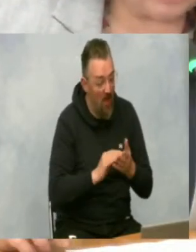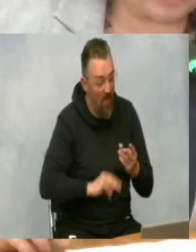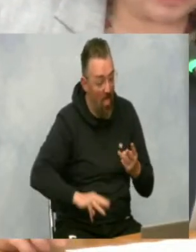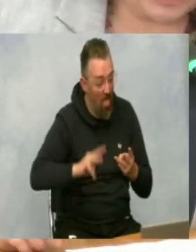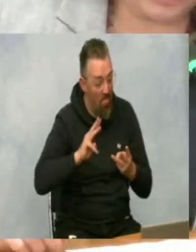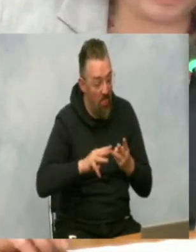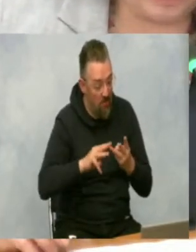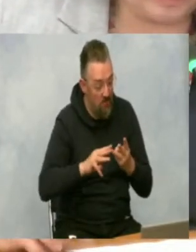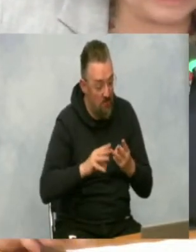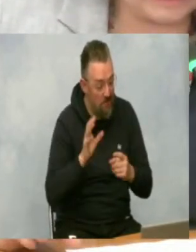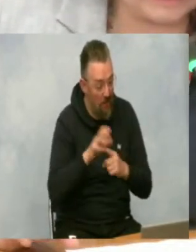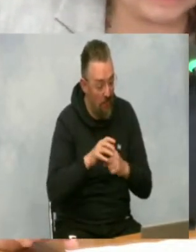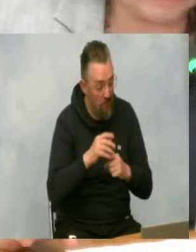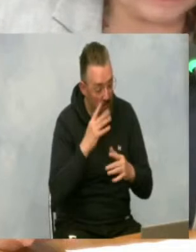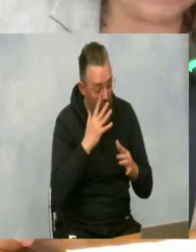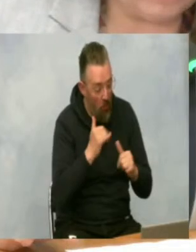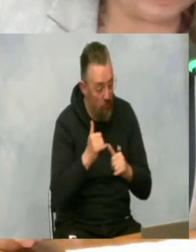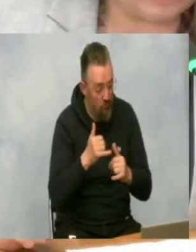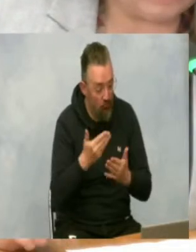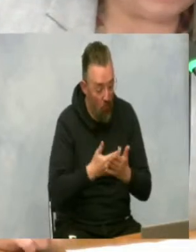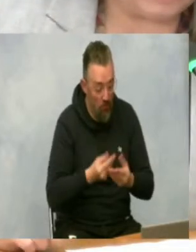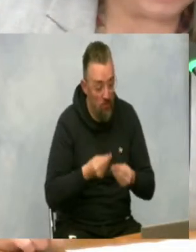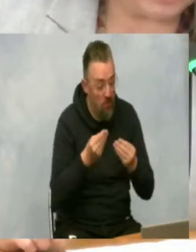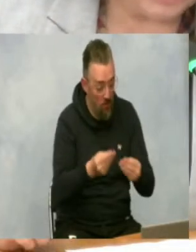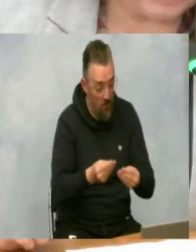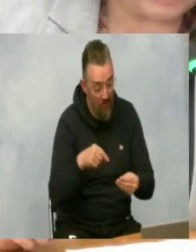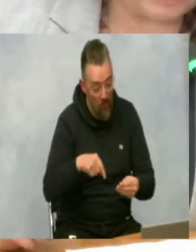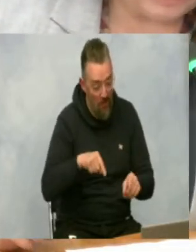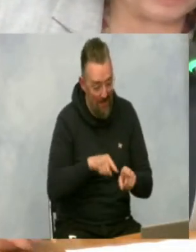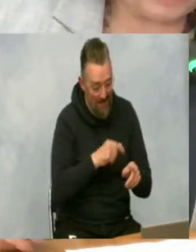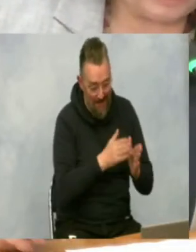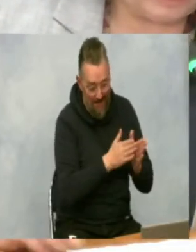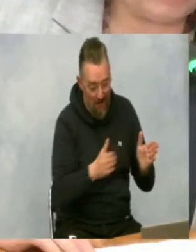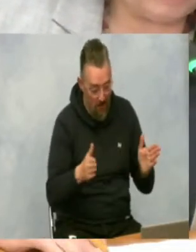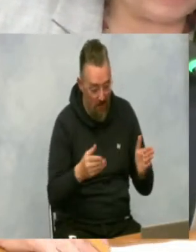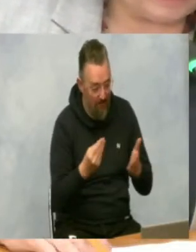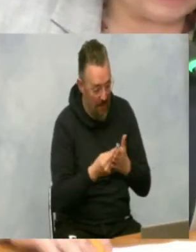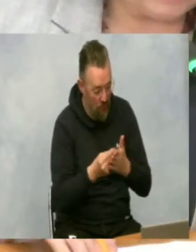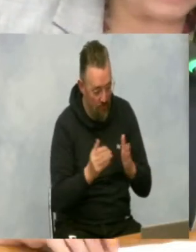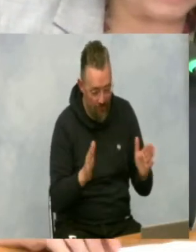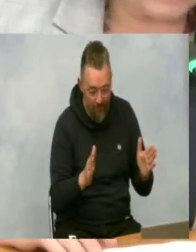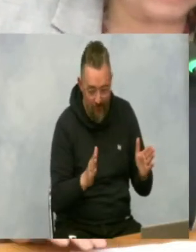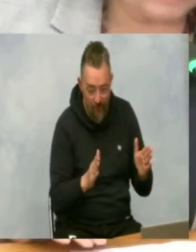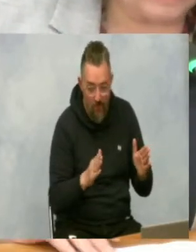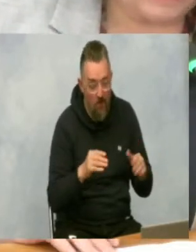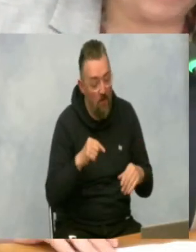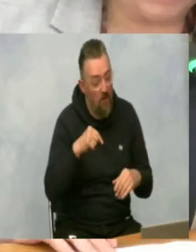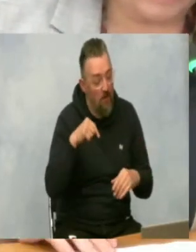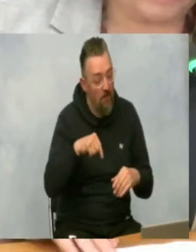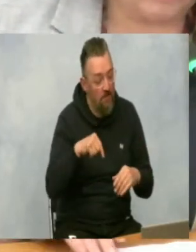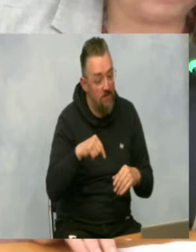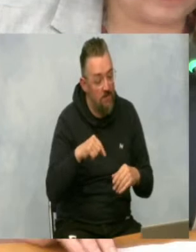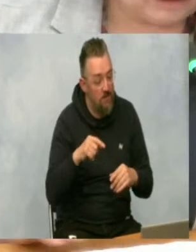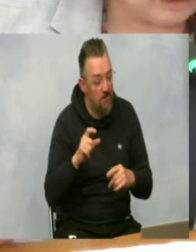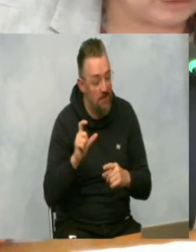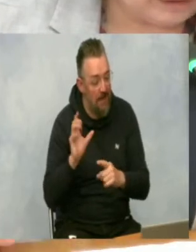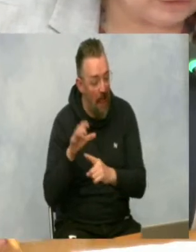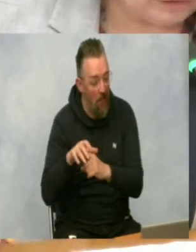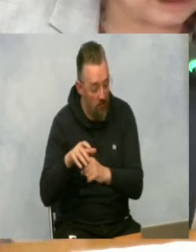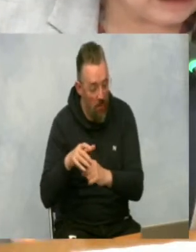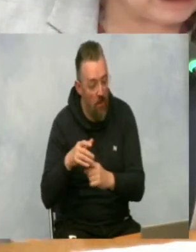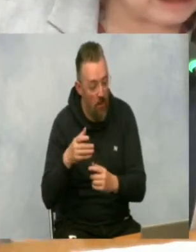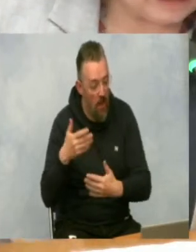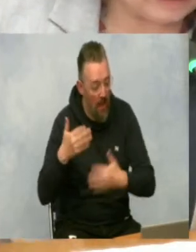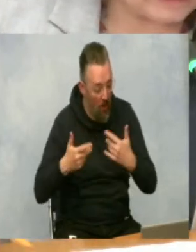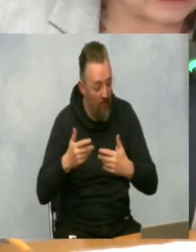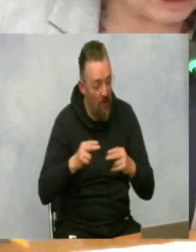capital monitoring report presented to committee for the current financial year. And this is the capital account for the housing revenue